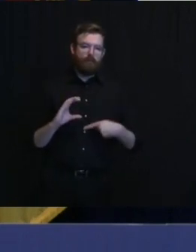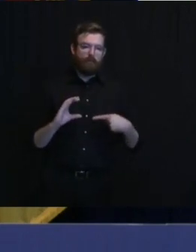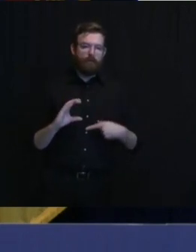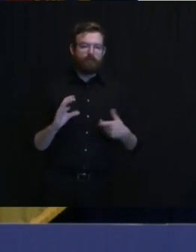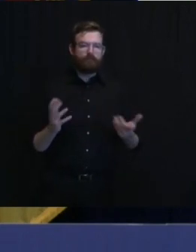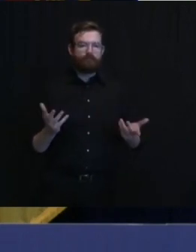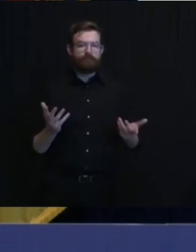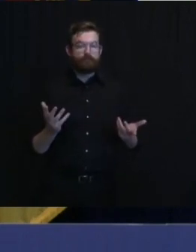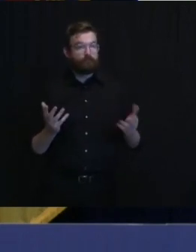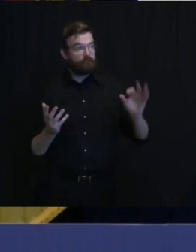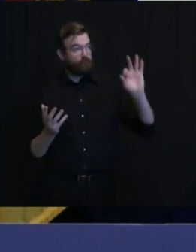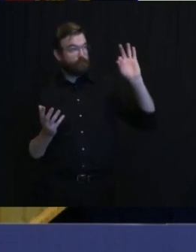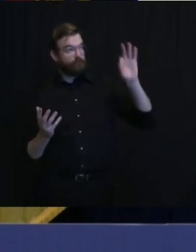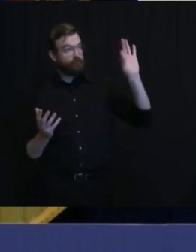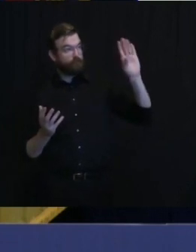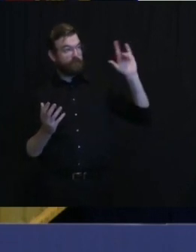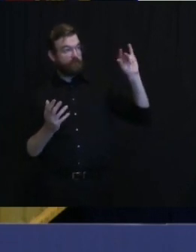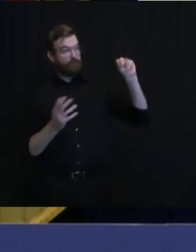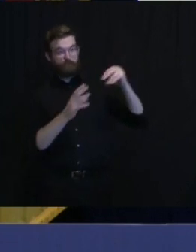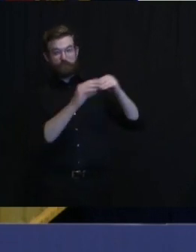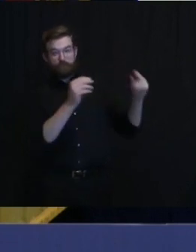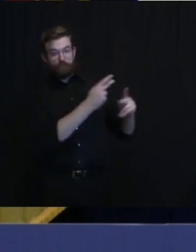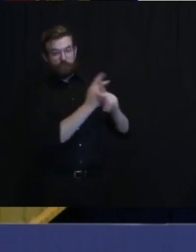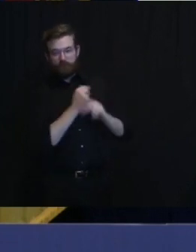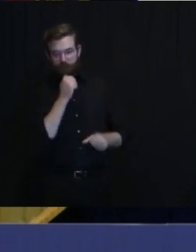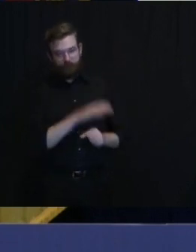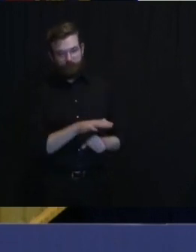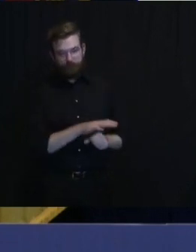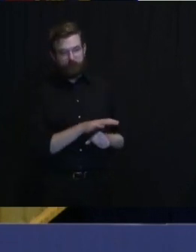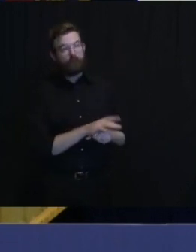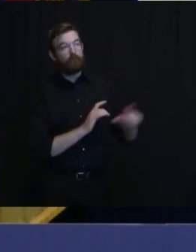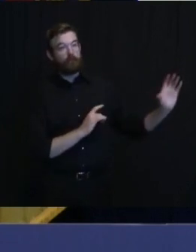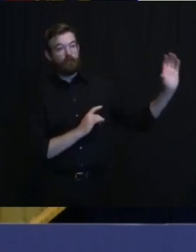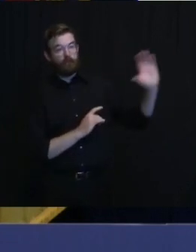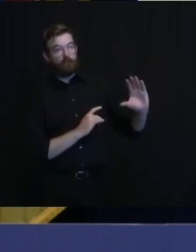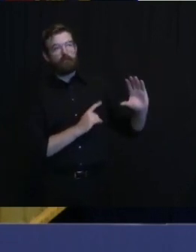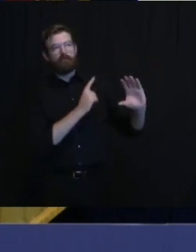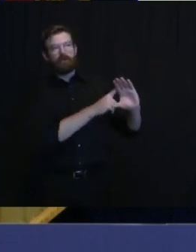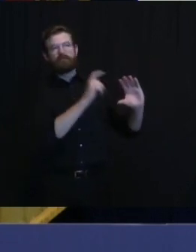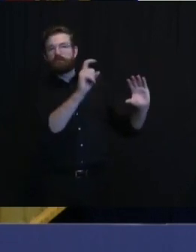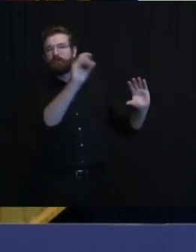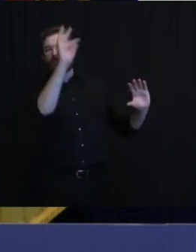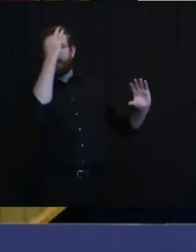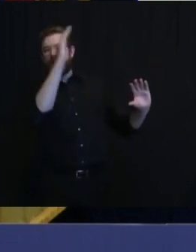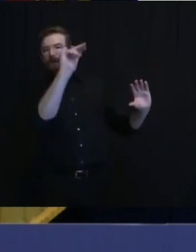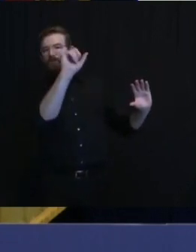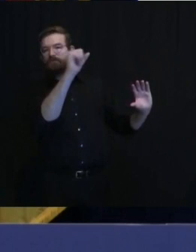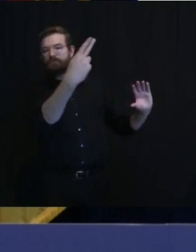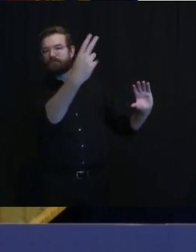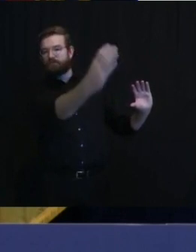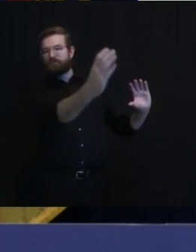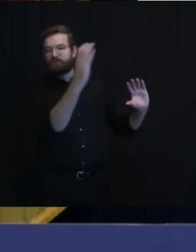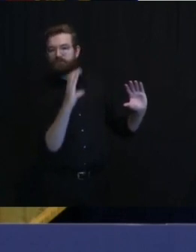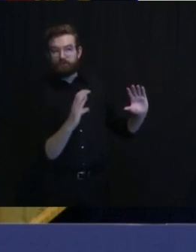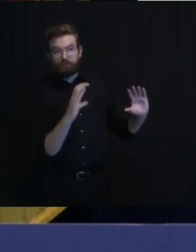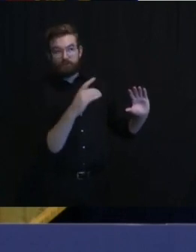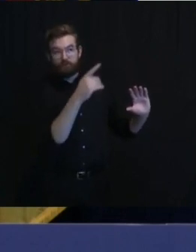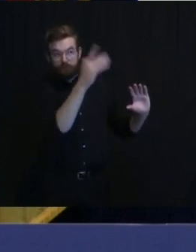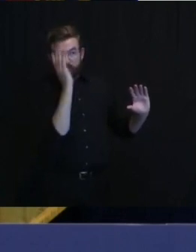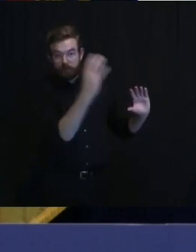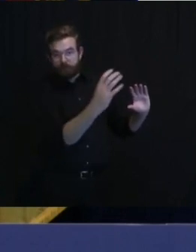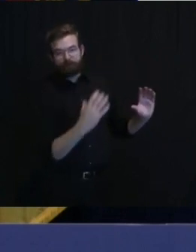would assume, with this virus ravaging so many states, the probability of